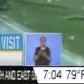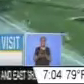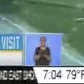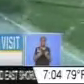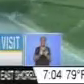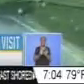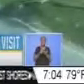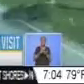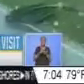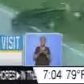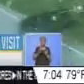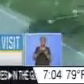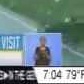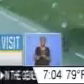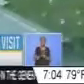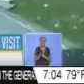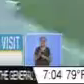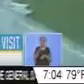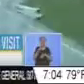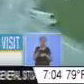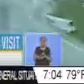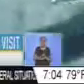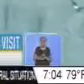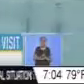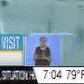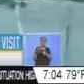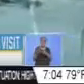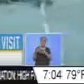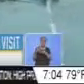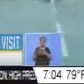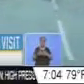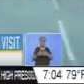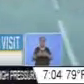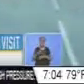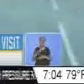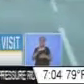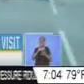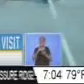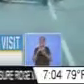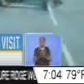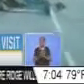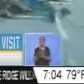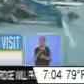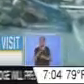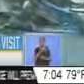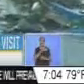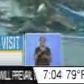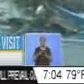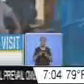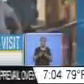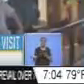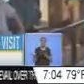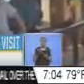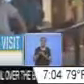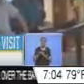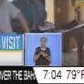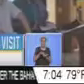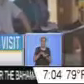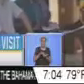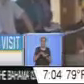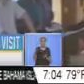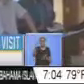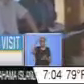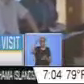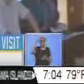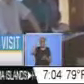part of getting the affected communities and economies up and running again. The